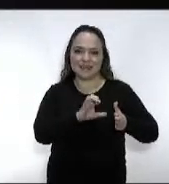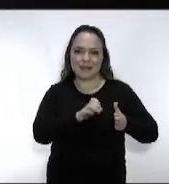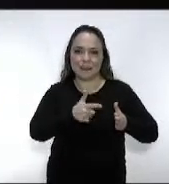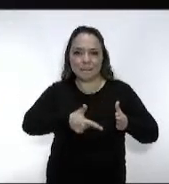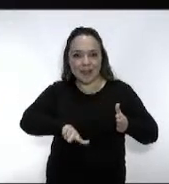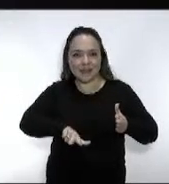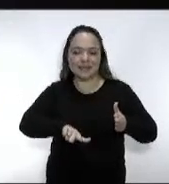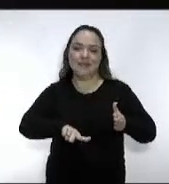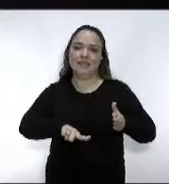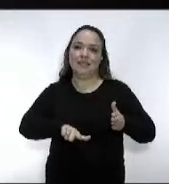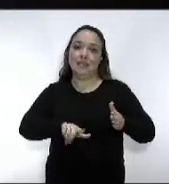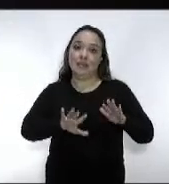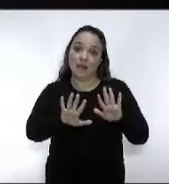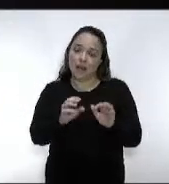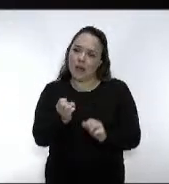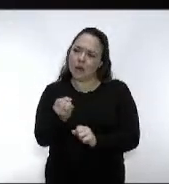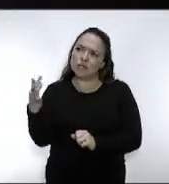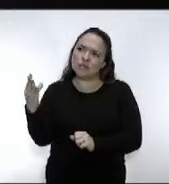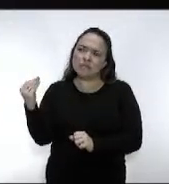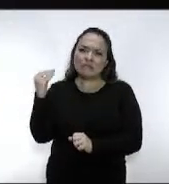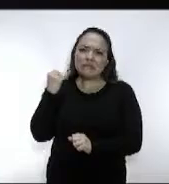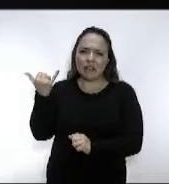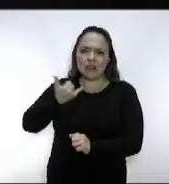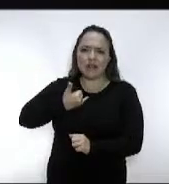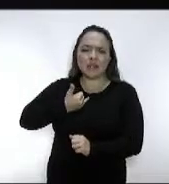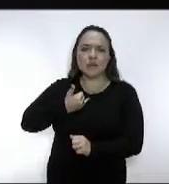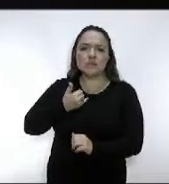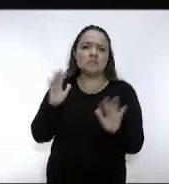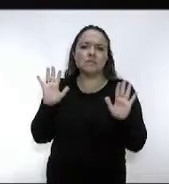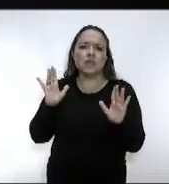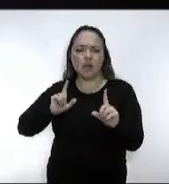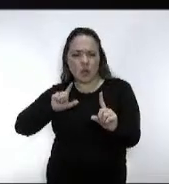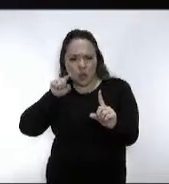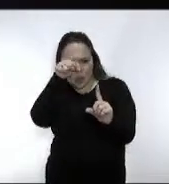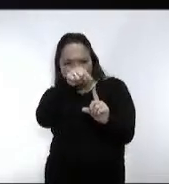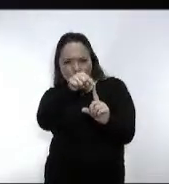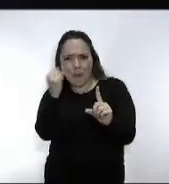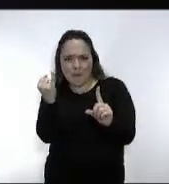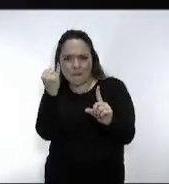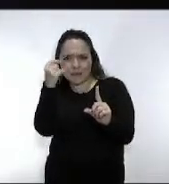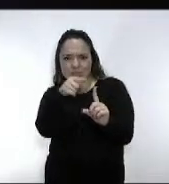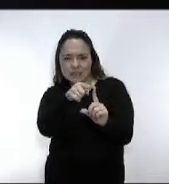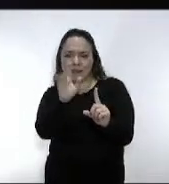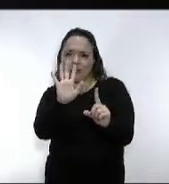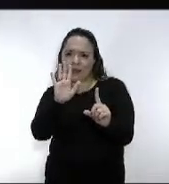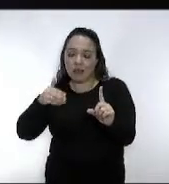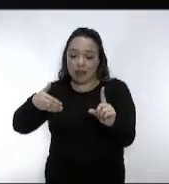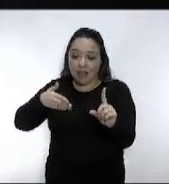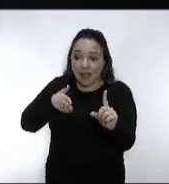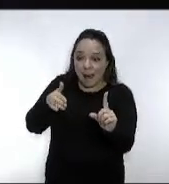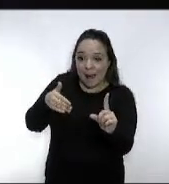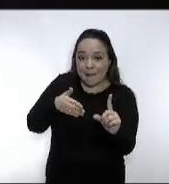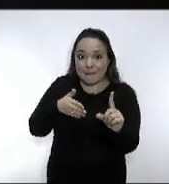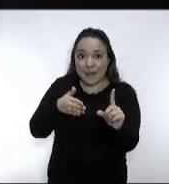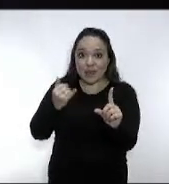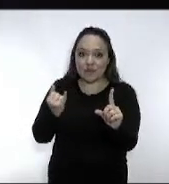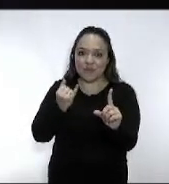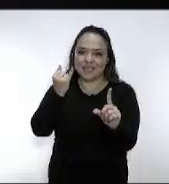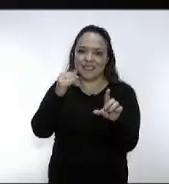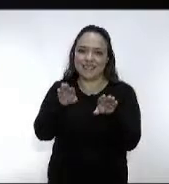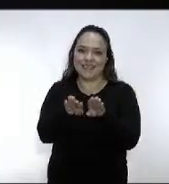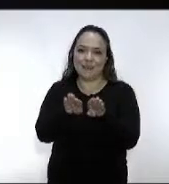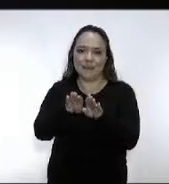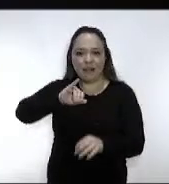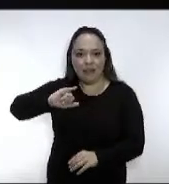Somebody once said that it doesn't matter very much your destination as long as we enjoy the journey. Maybe